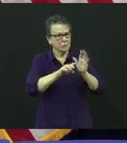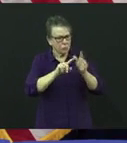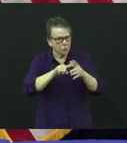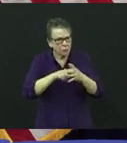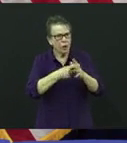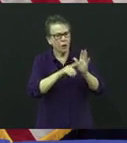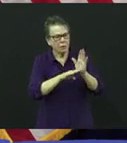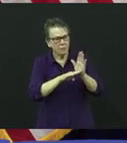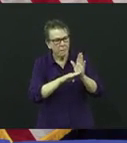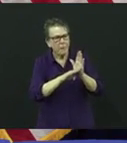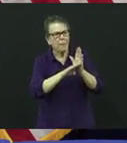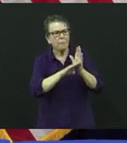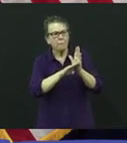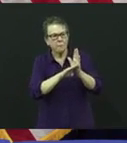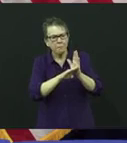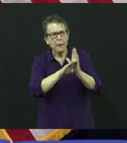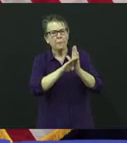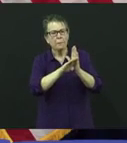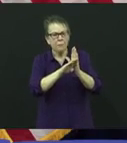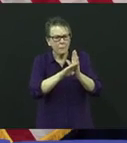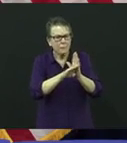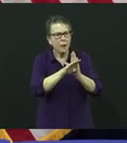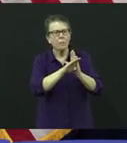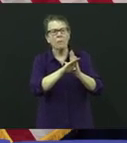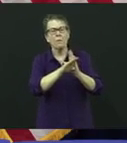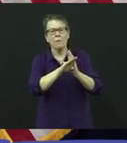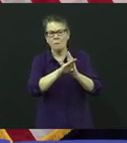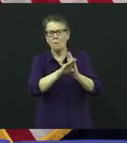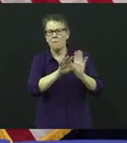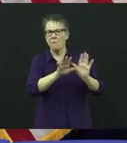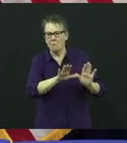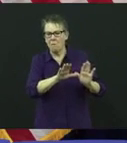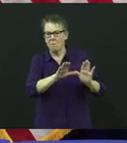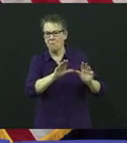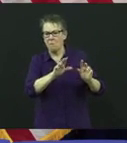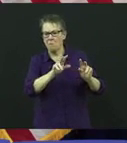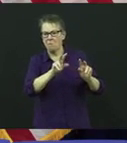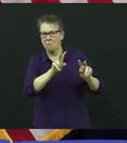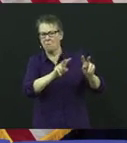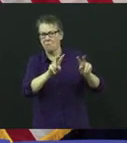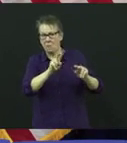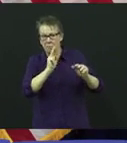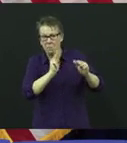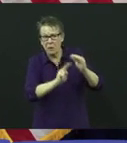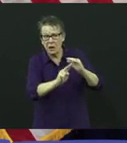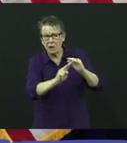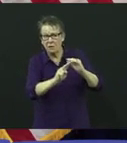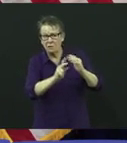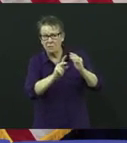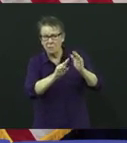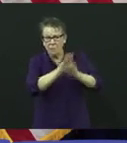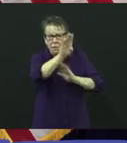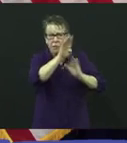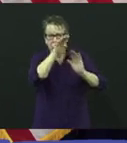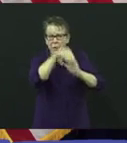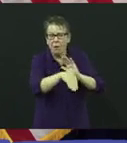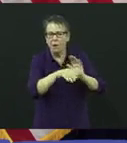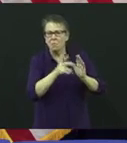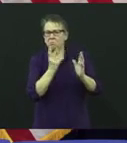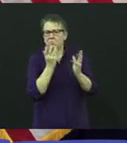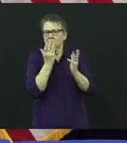as we sit here now, there are big elements in what is being negotiated consistent with what we have